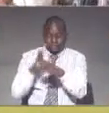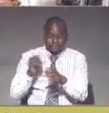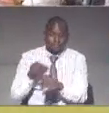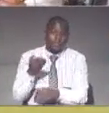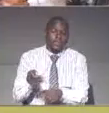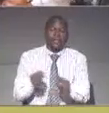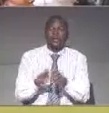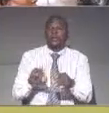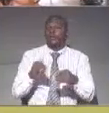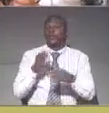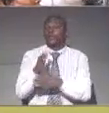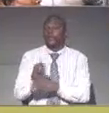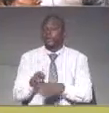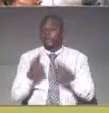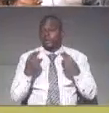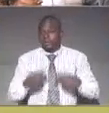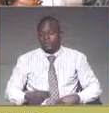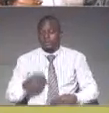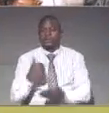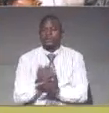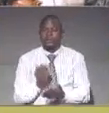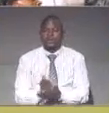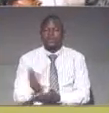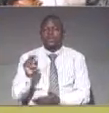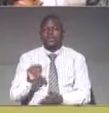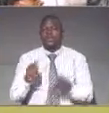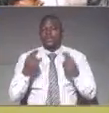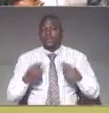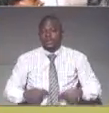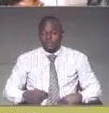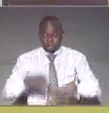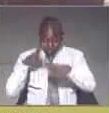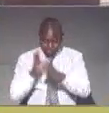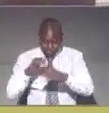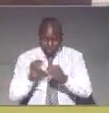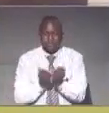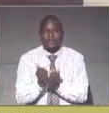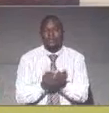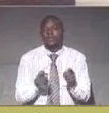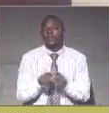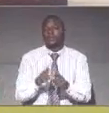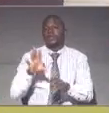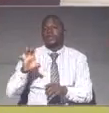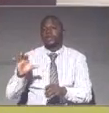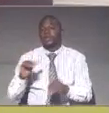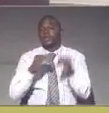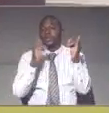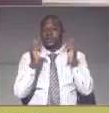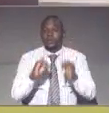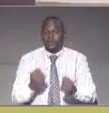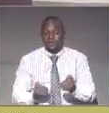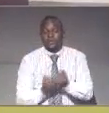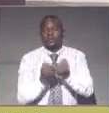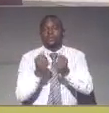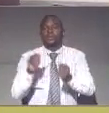So, Ministry of Health, the Department of National Health Laboratory and Diagnostic Services, and the Uganda Cancer Institute, supported